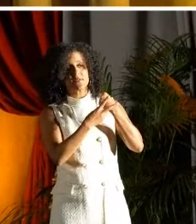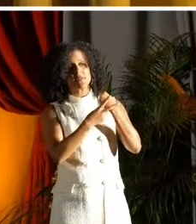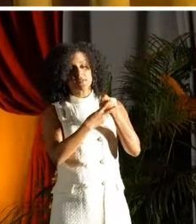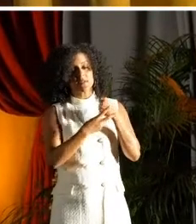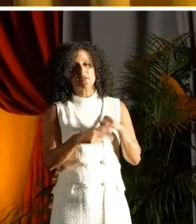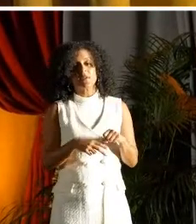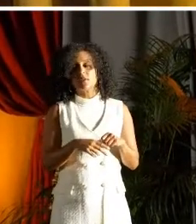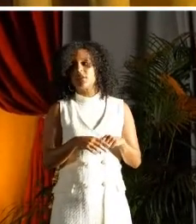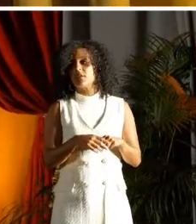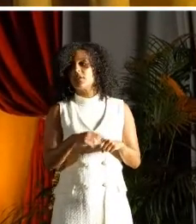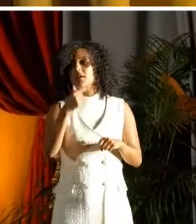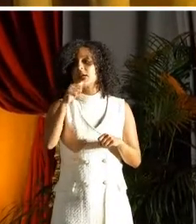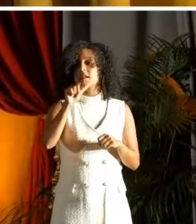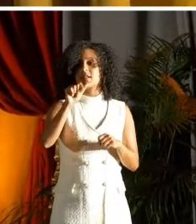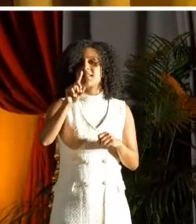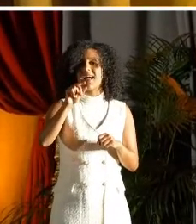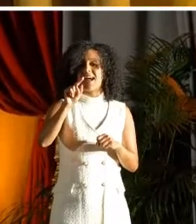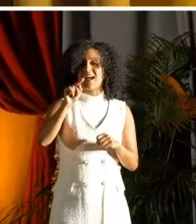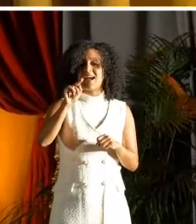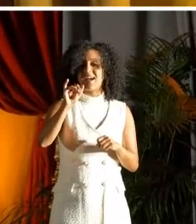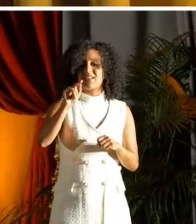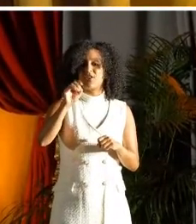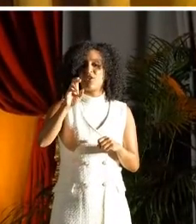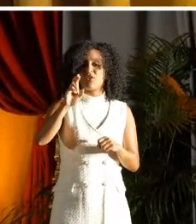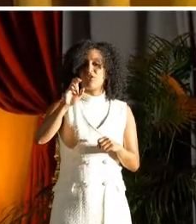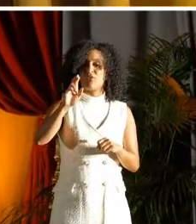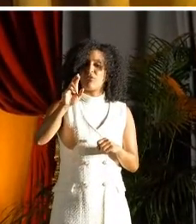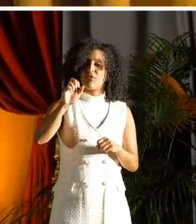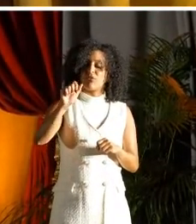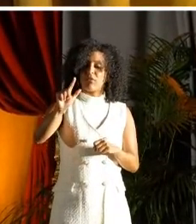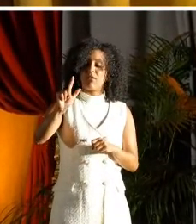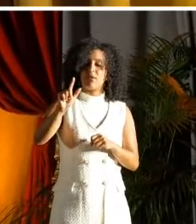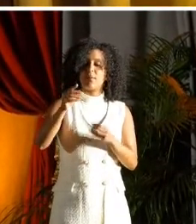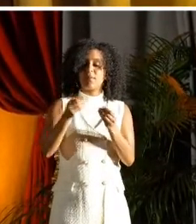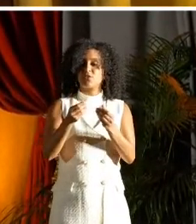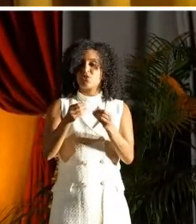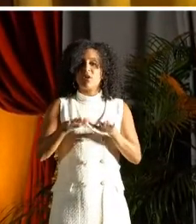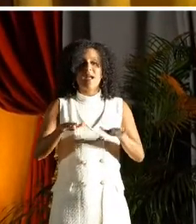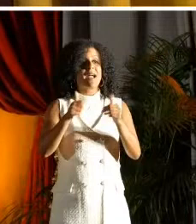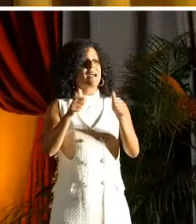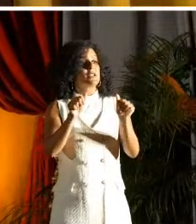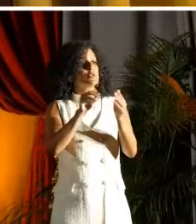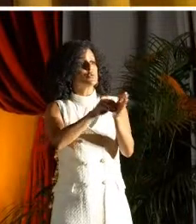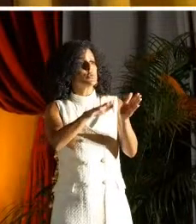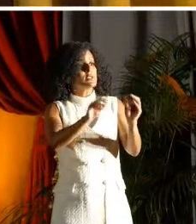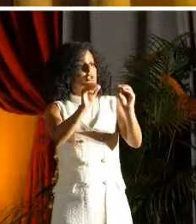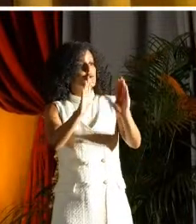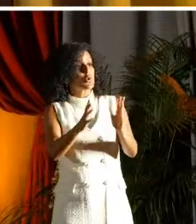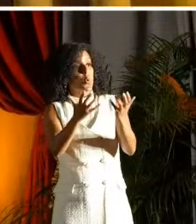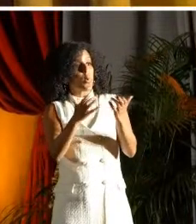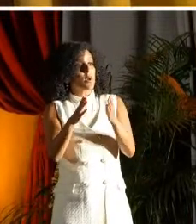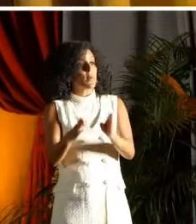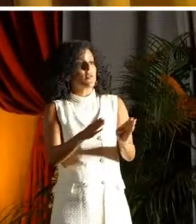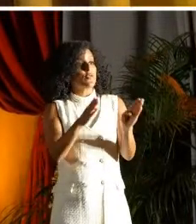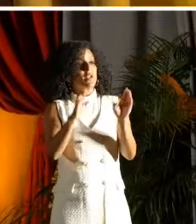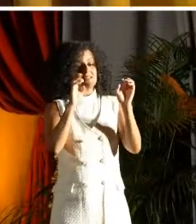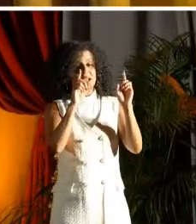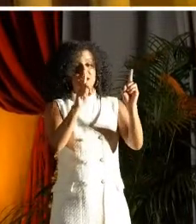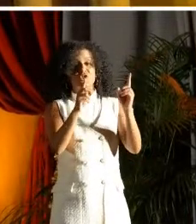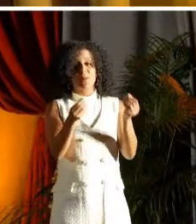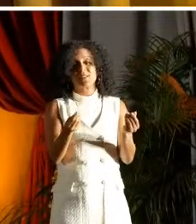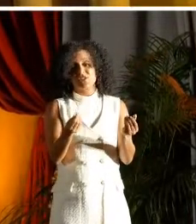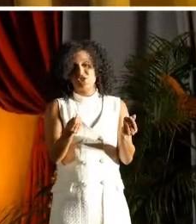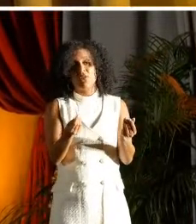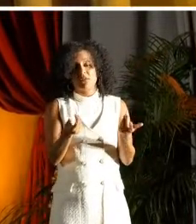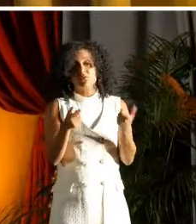with collateral material for any teachers or students that want to pair this with some educational materials that go